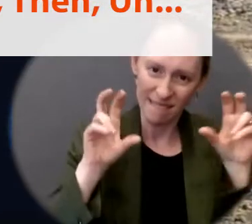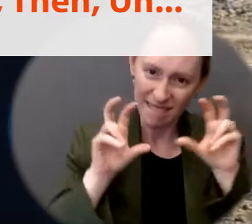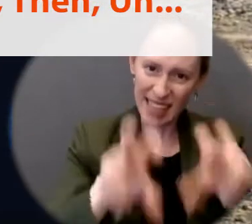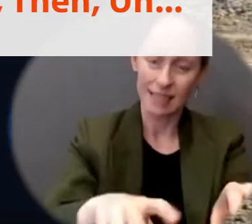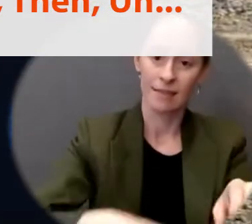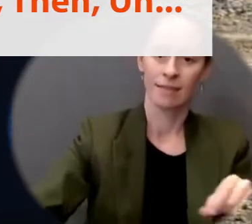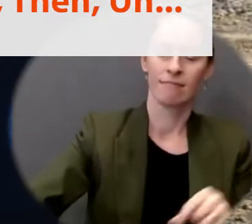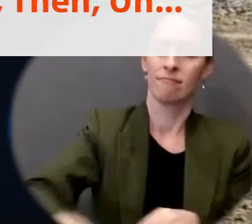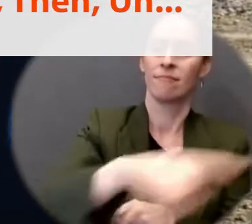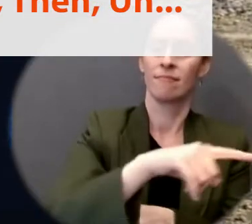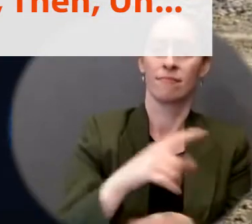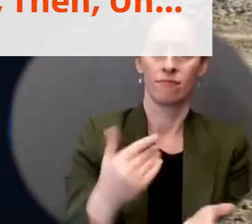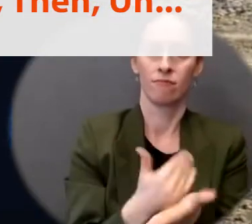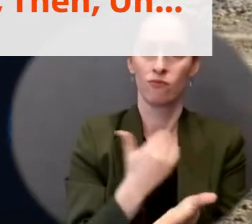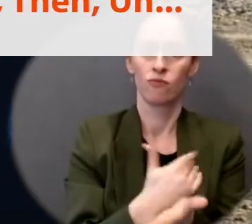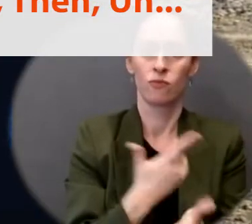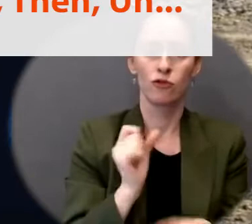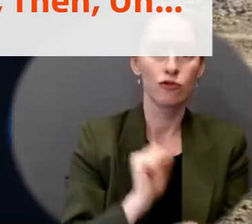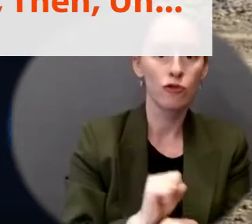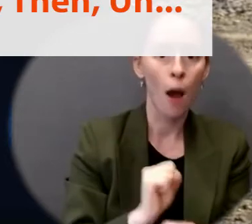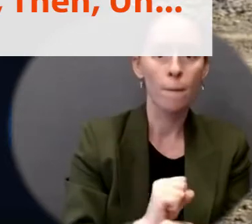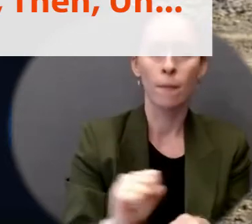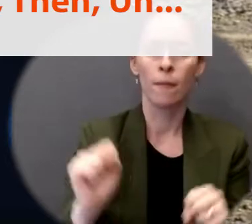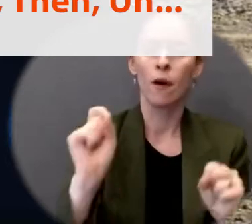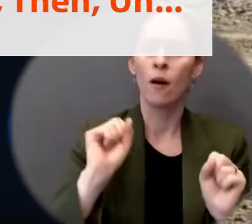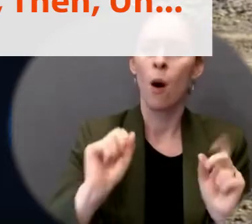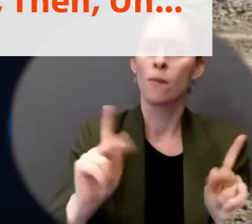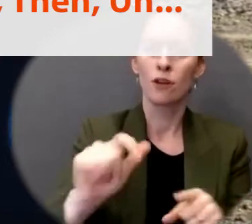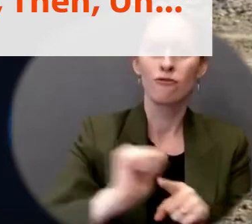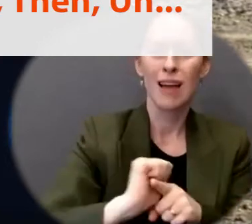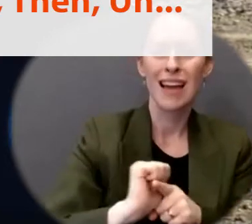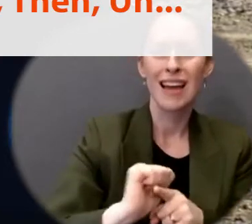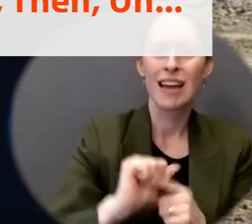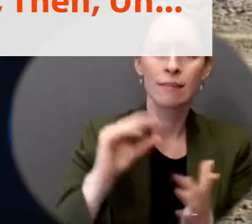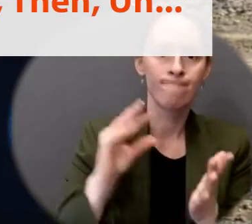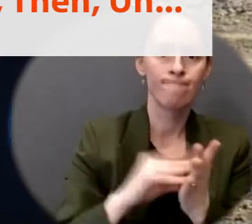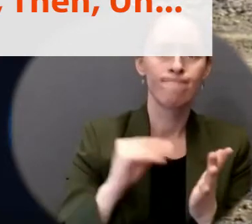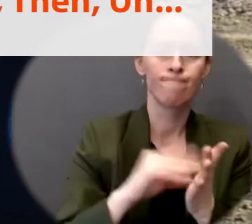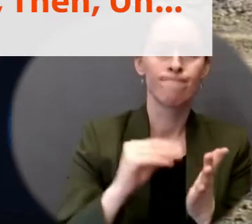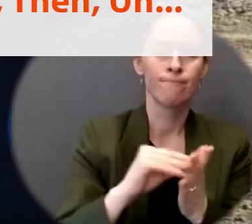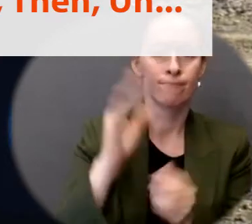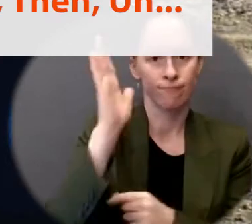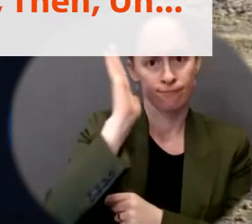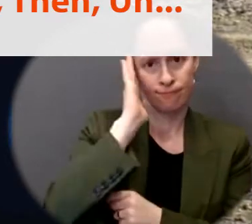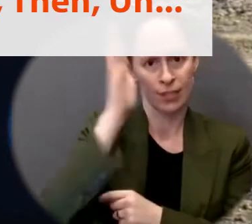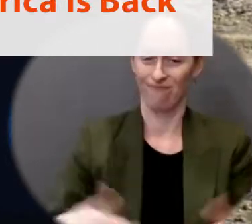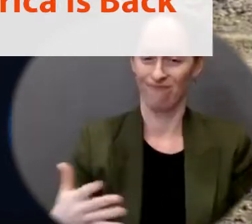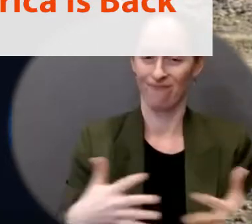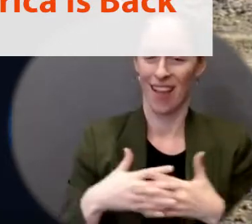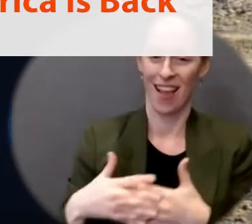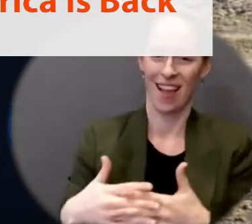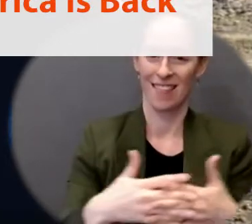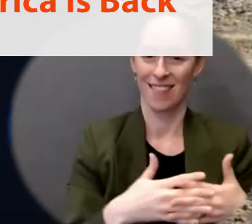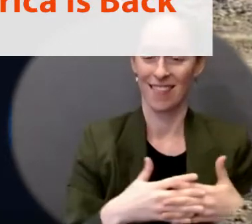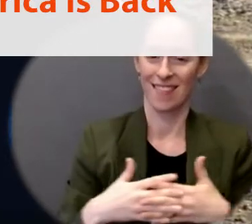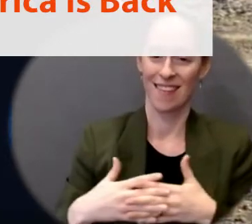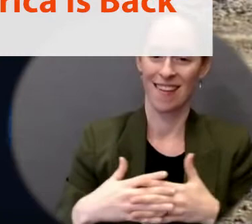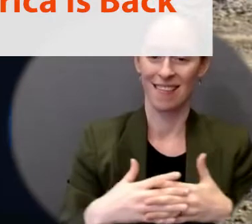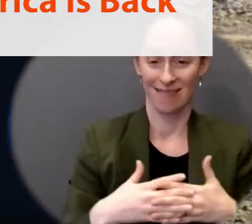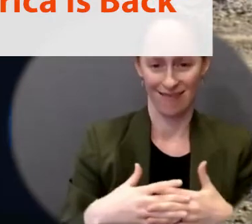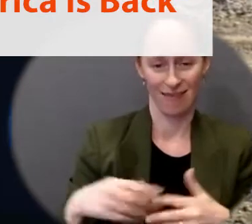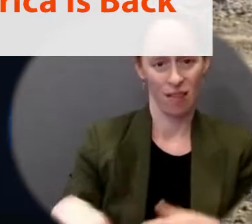at home, you may be wondering, why is this such a big deal for manufacturing? Because they